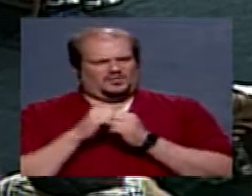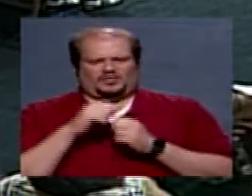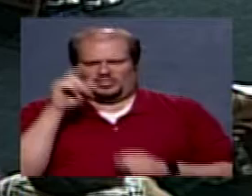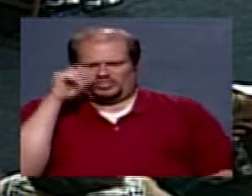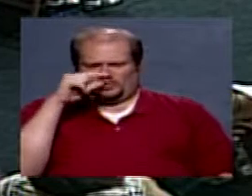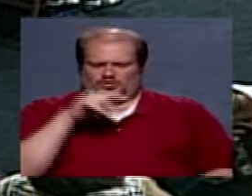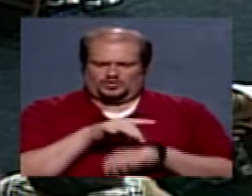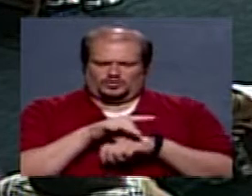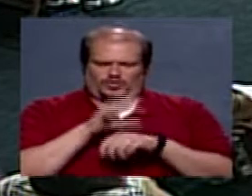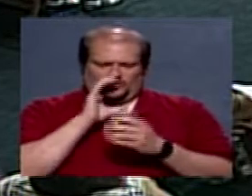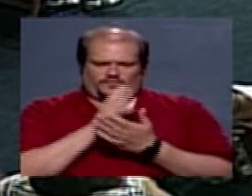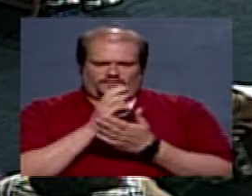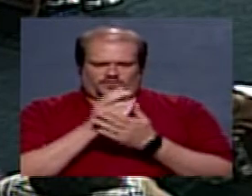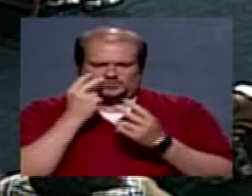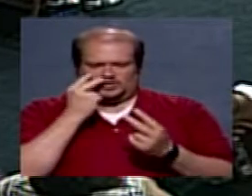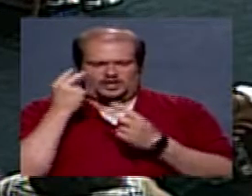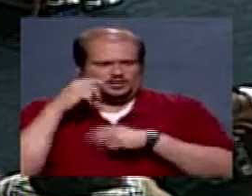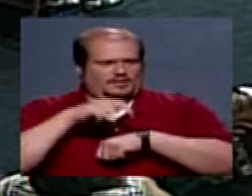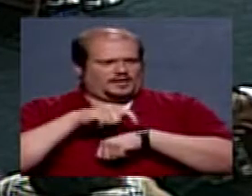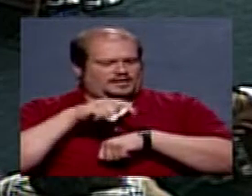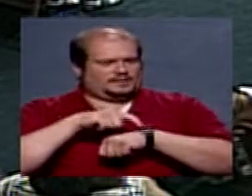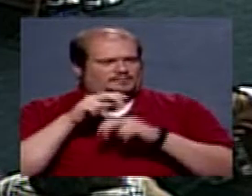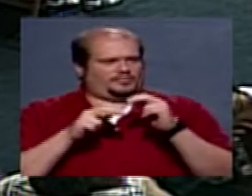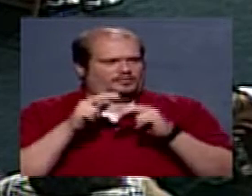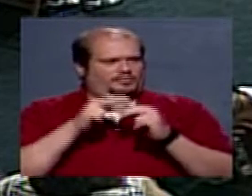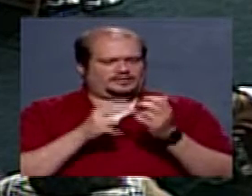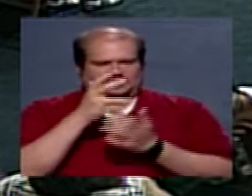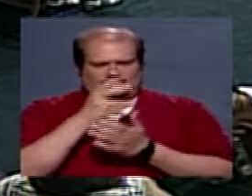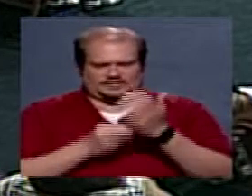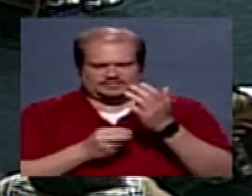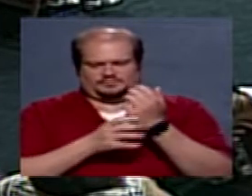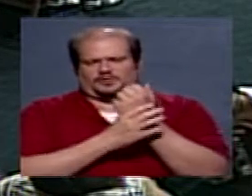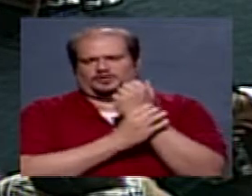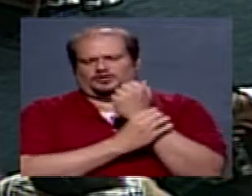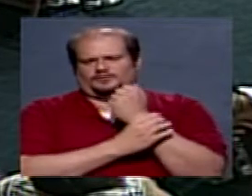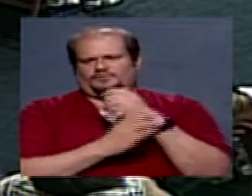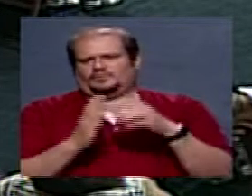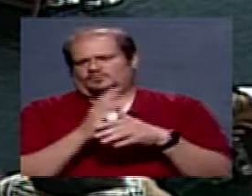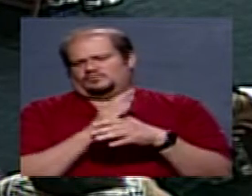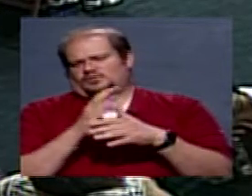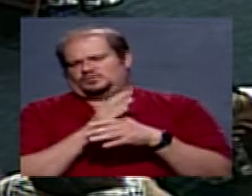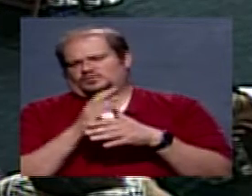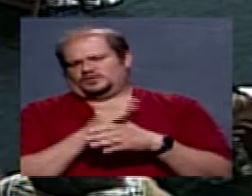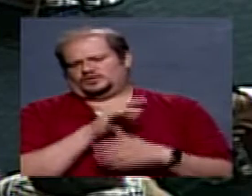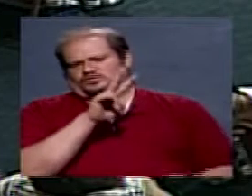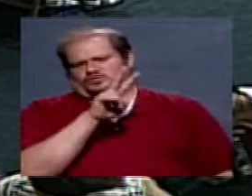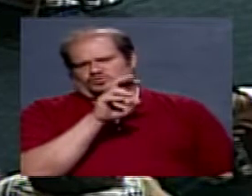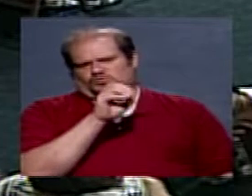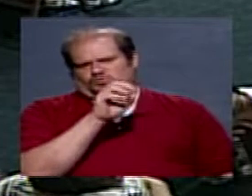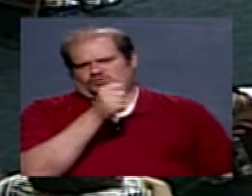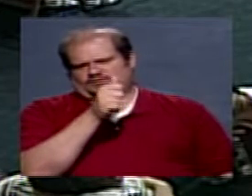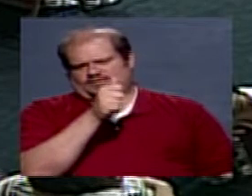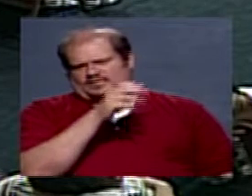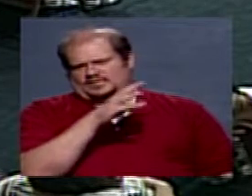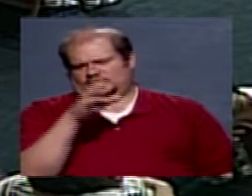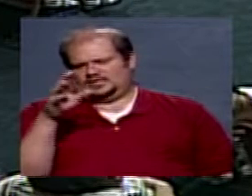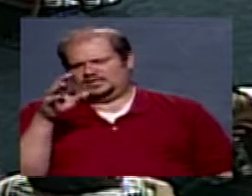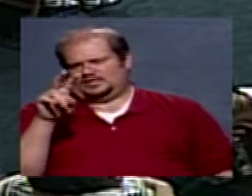Google Earth photos where you could look back in time, the building disappeared somewhere between 2010